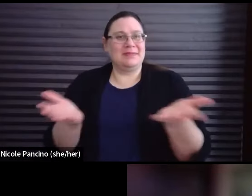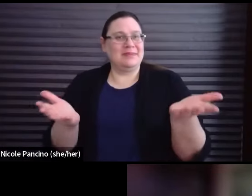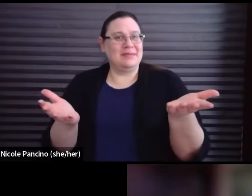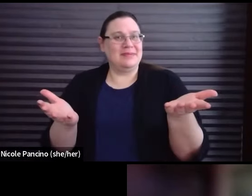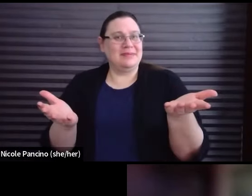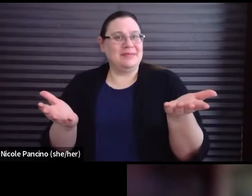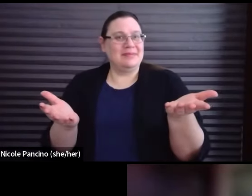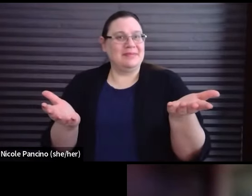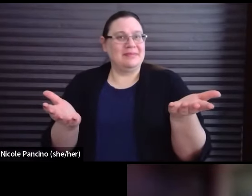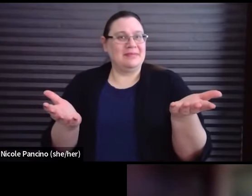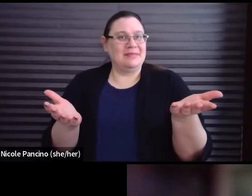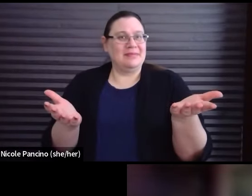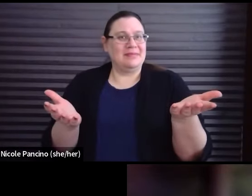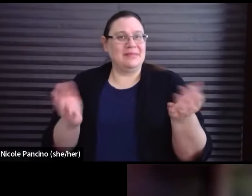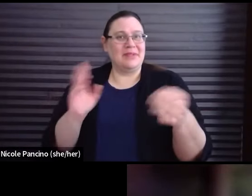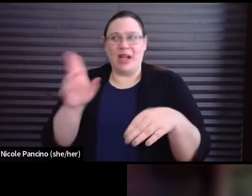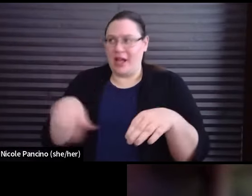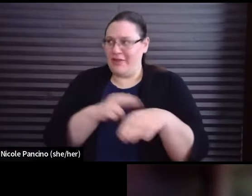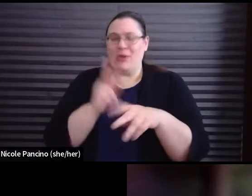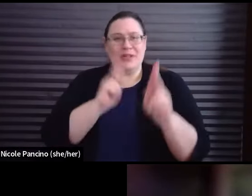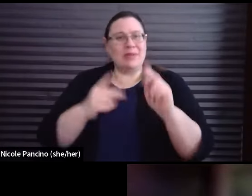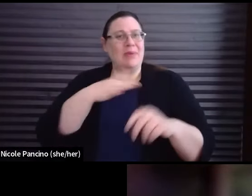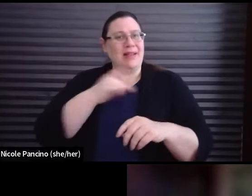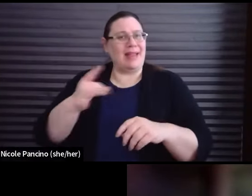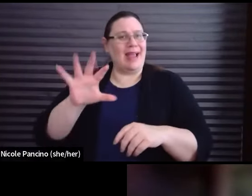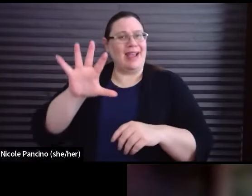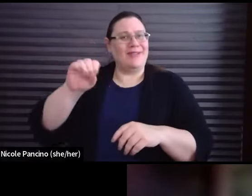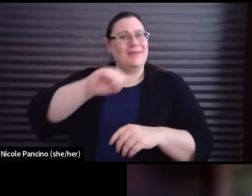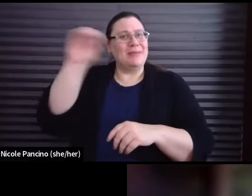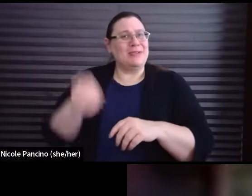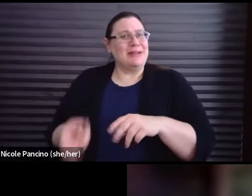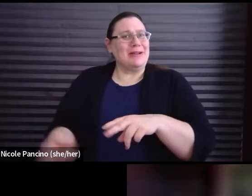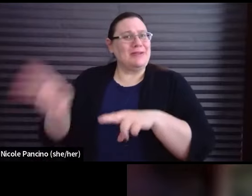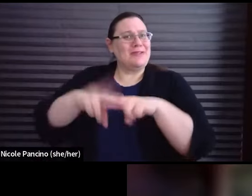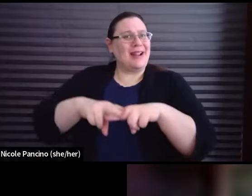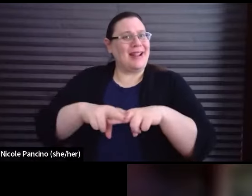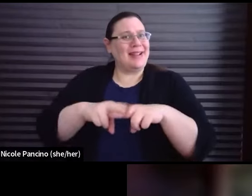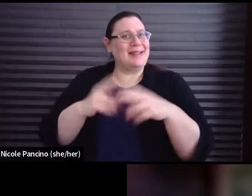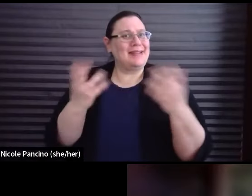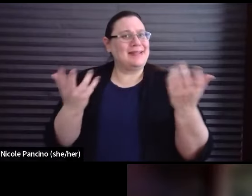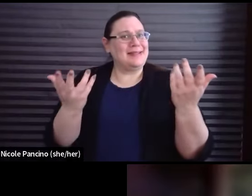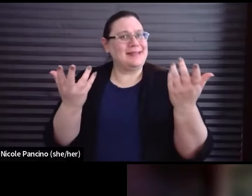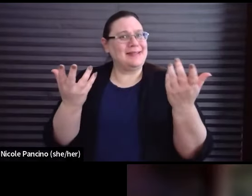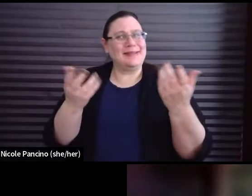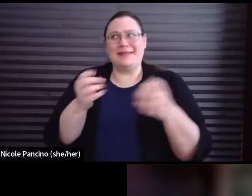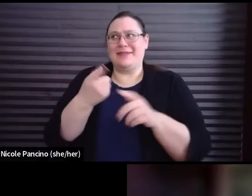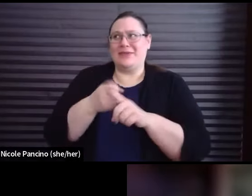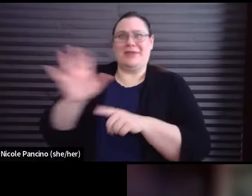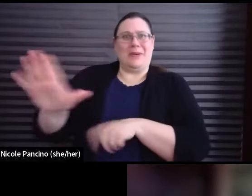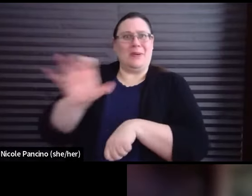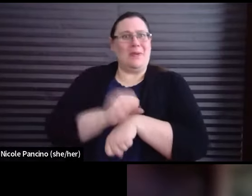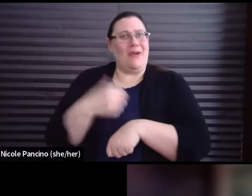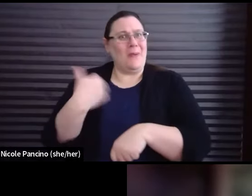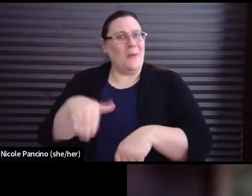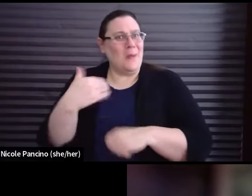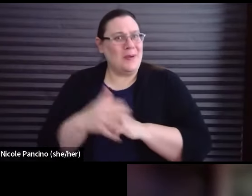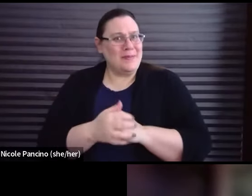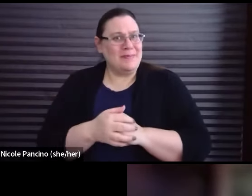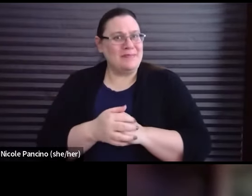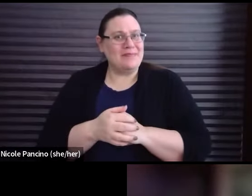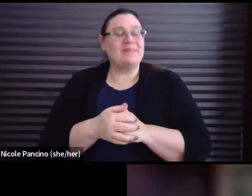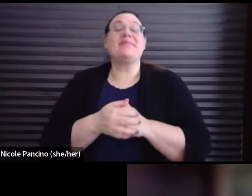a 50% raise in their work? Okay,